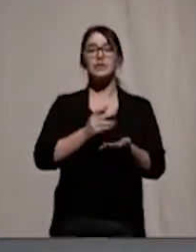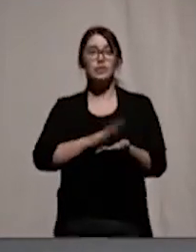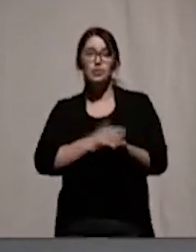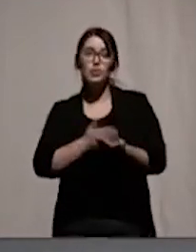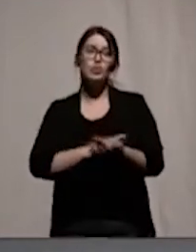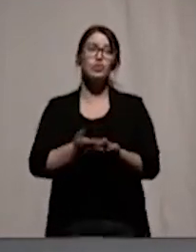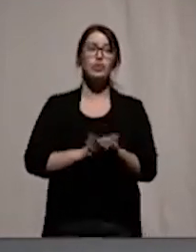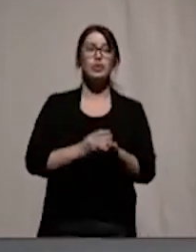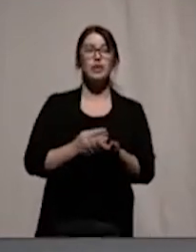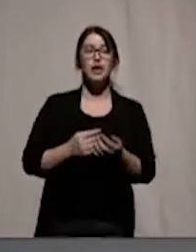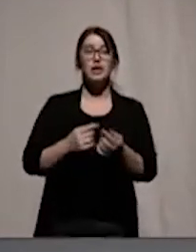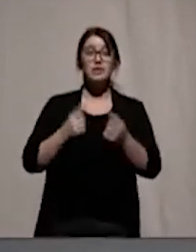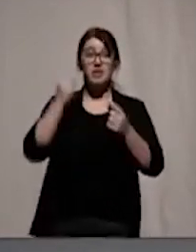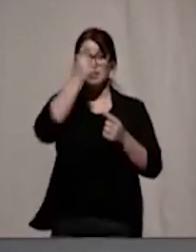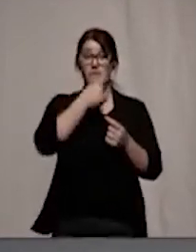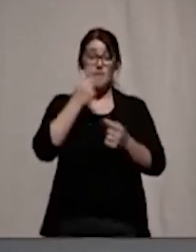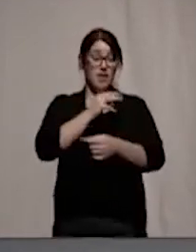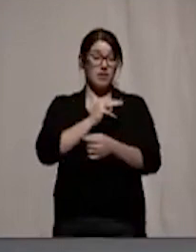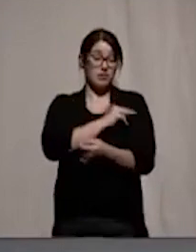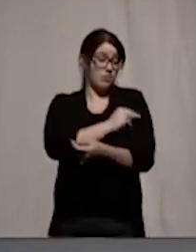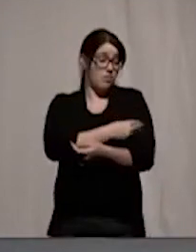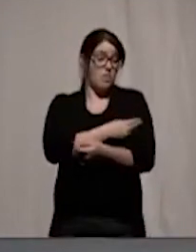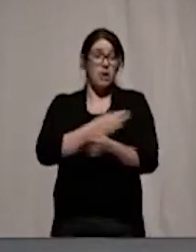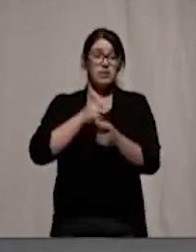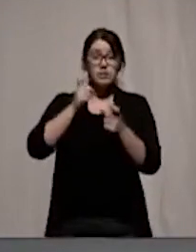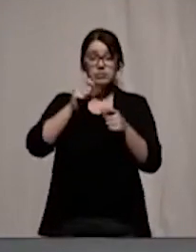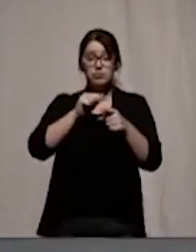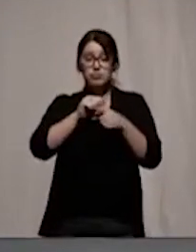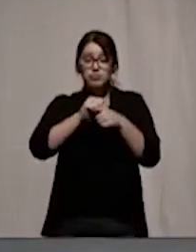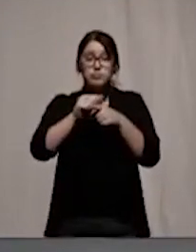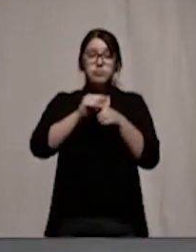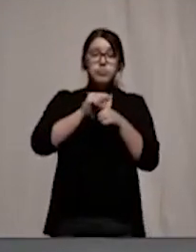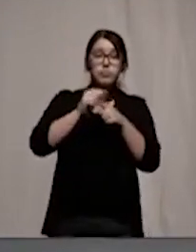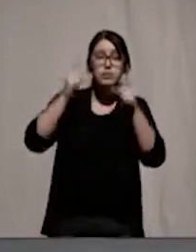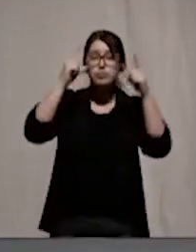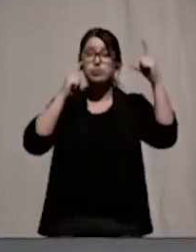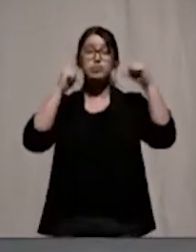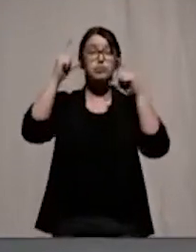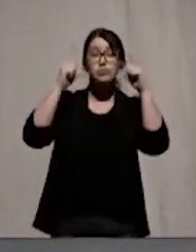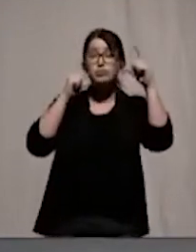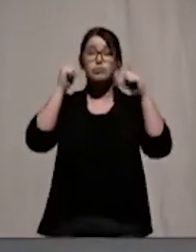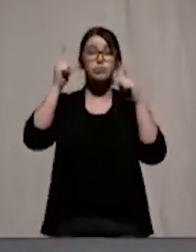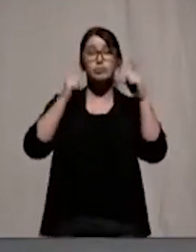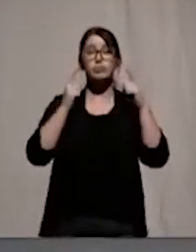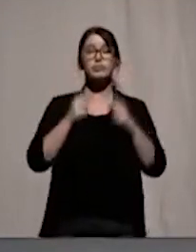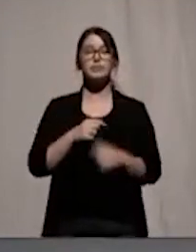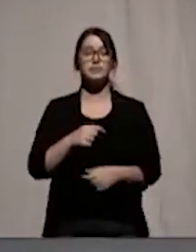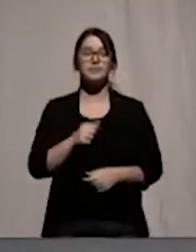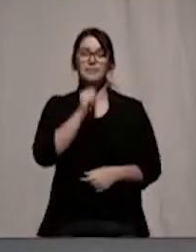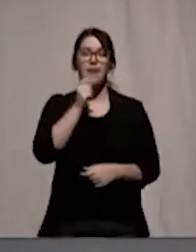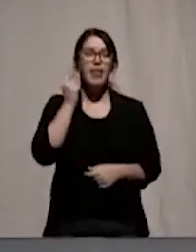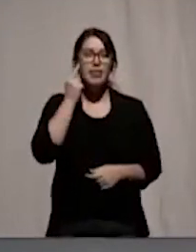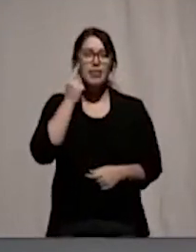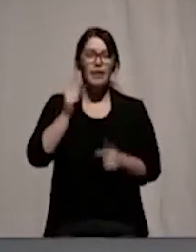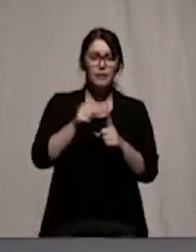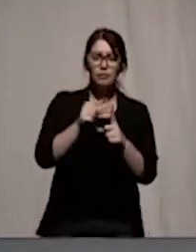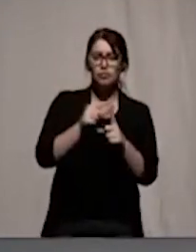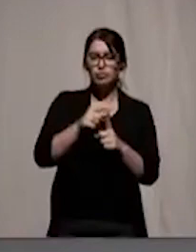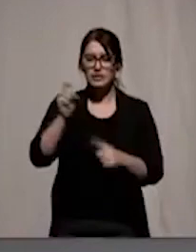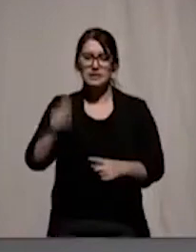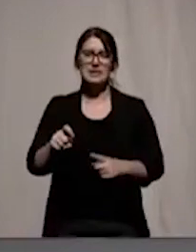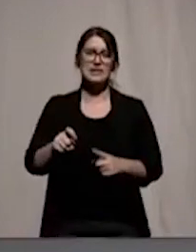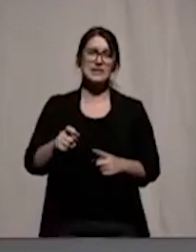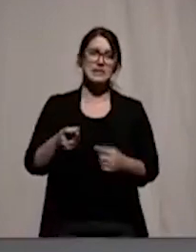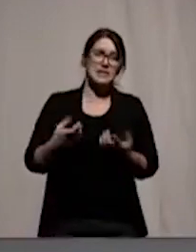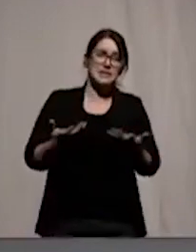you the facial muscle practice of, you know, getting used to singing without having to think about what words you're gonna sing next. So it's almost like your body's doing the action of